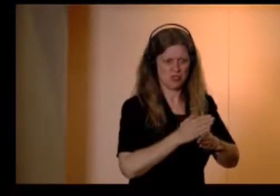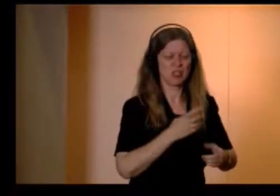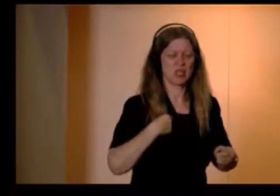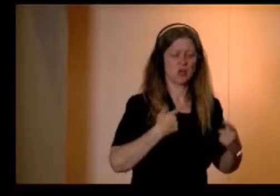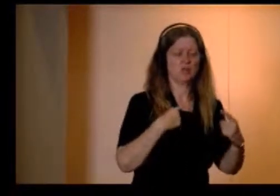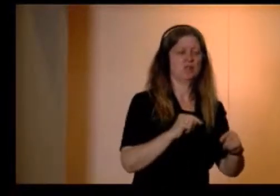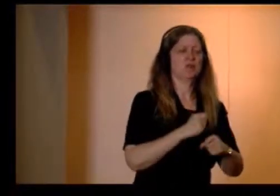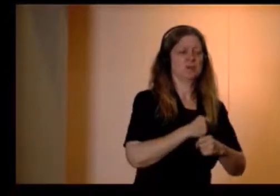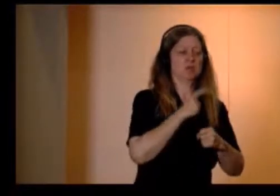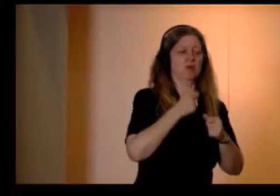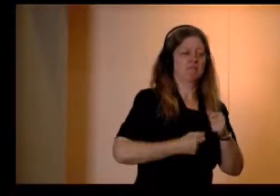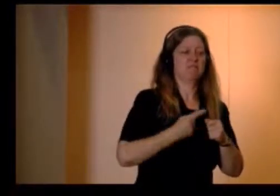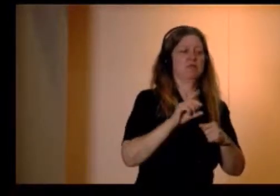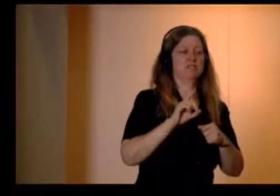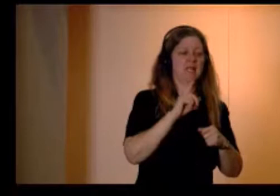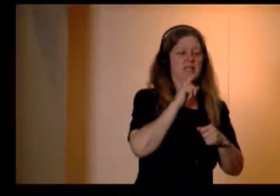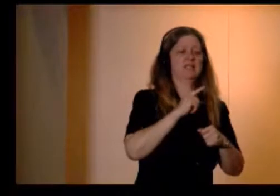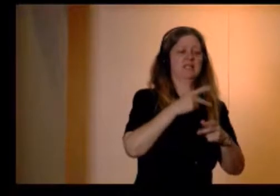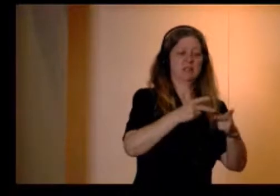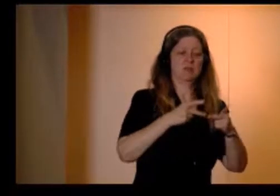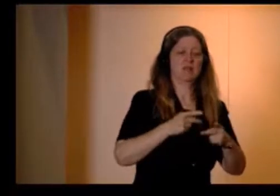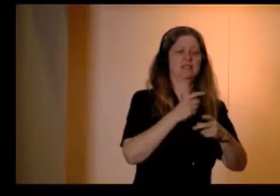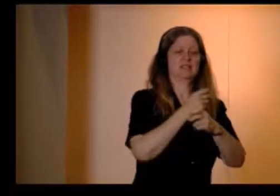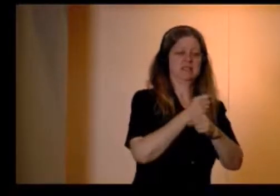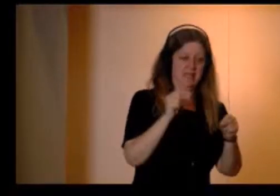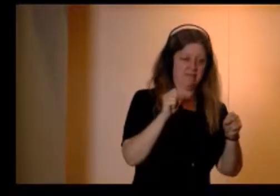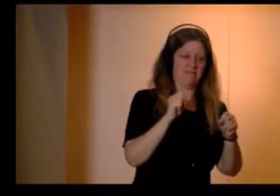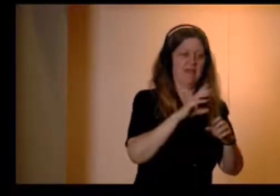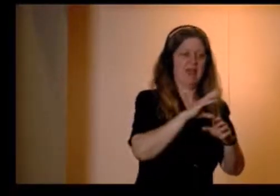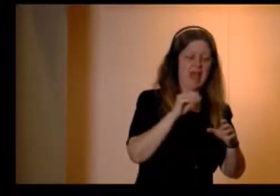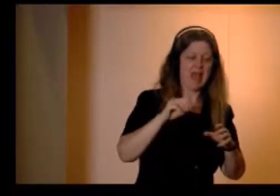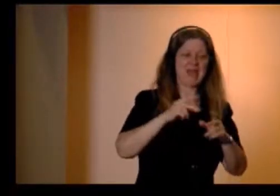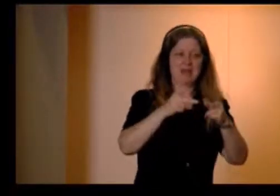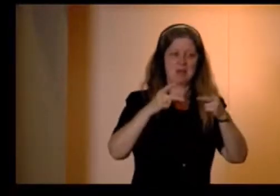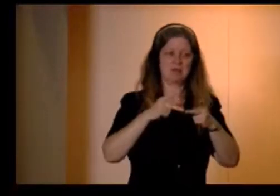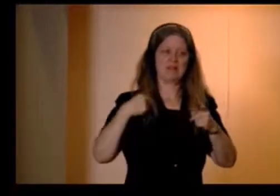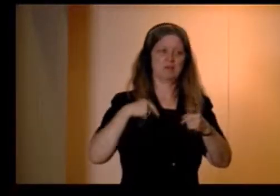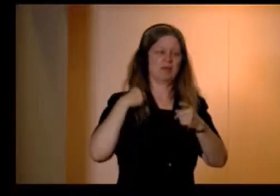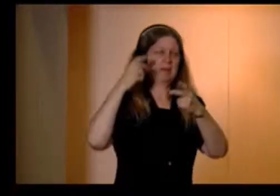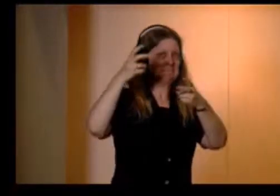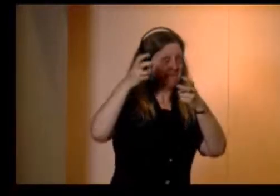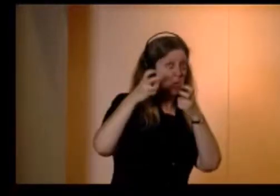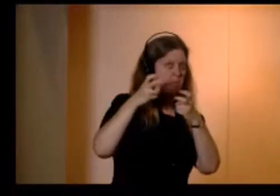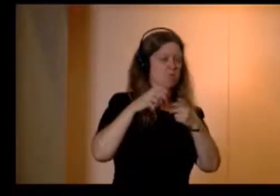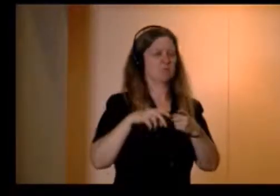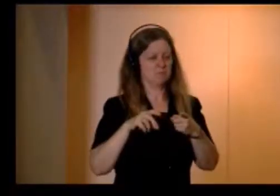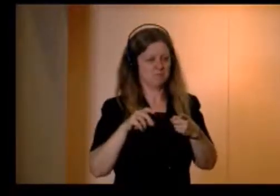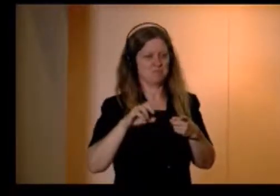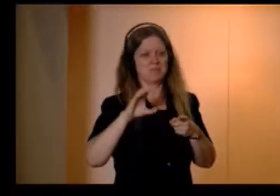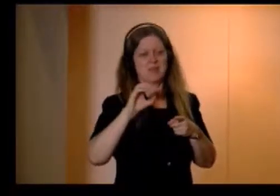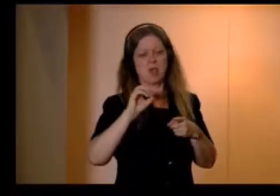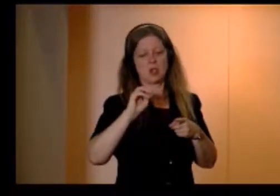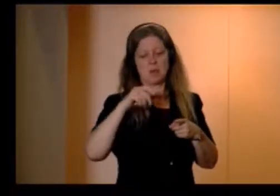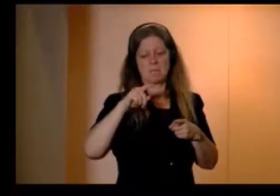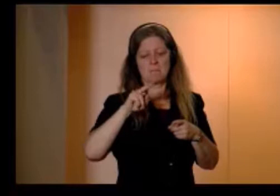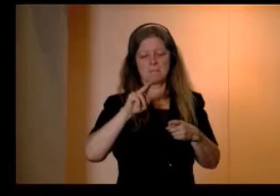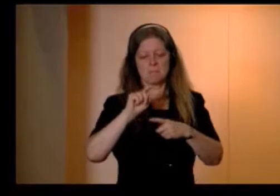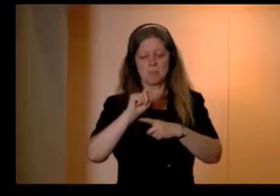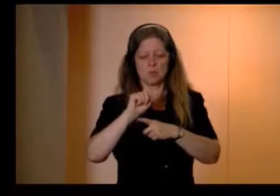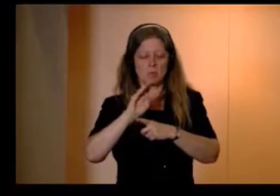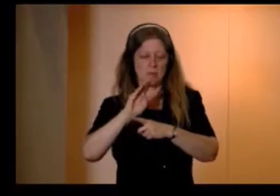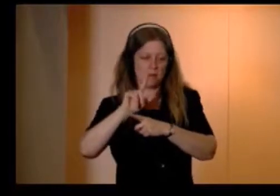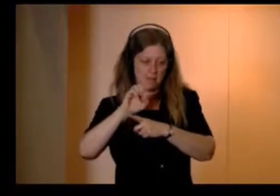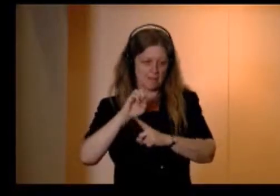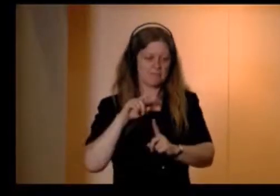somewhere safe, and also, important for data scientists, somewhere computable. Because if we want to make some of these massive, grand ideas out